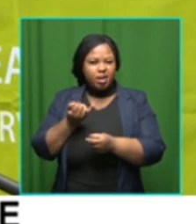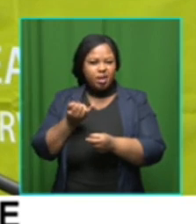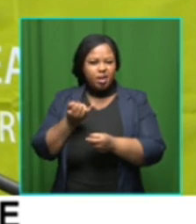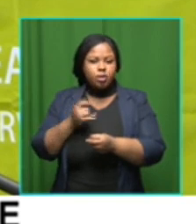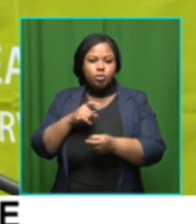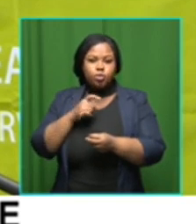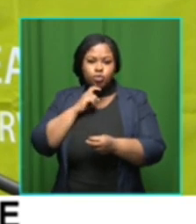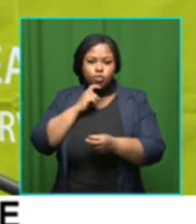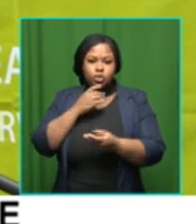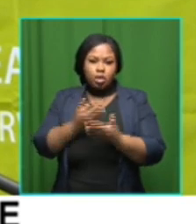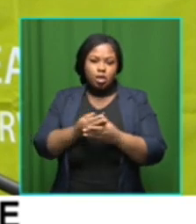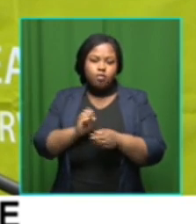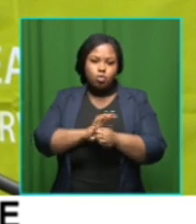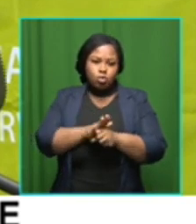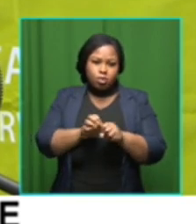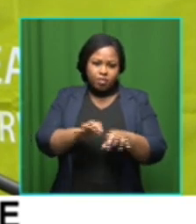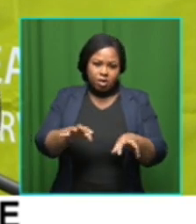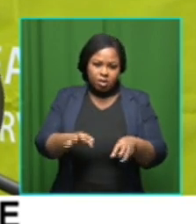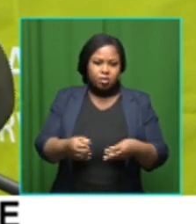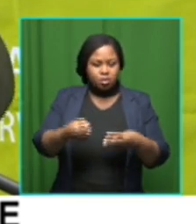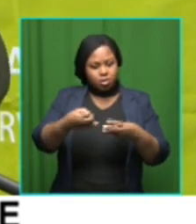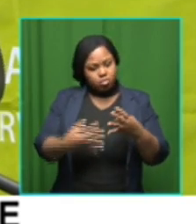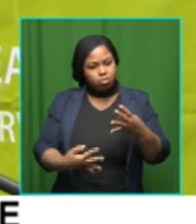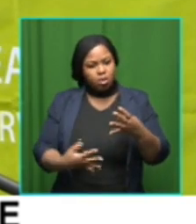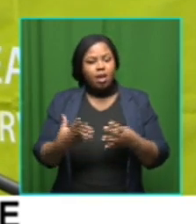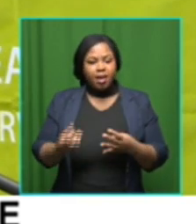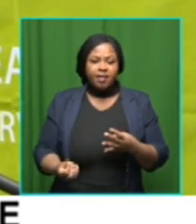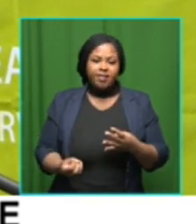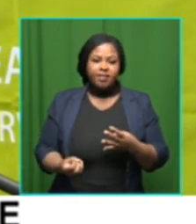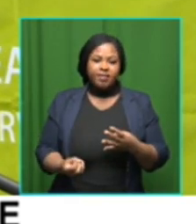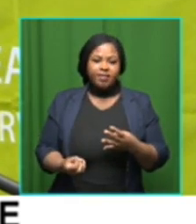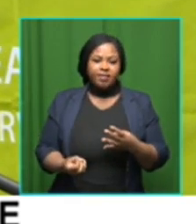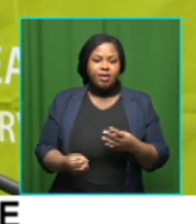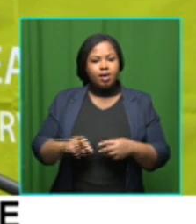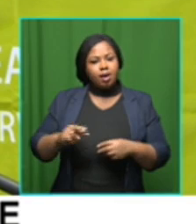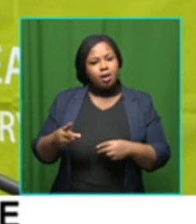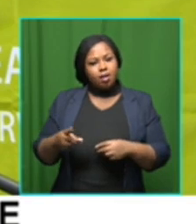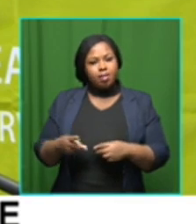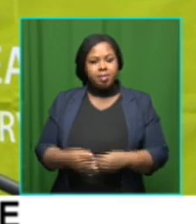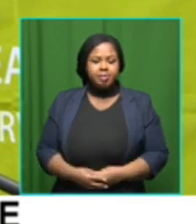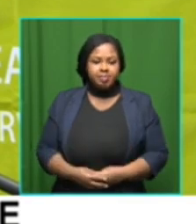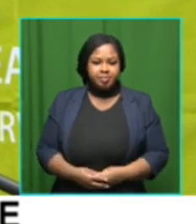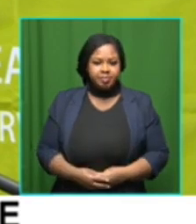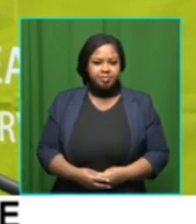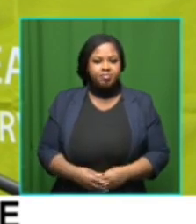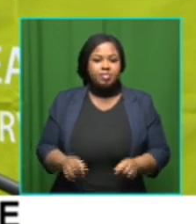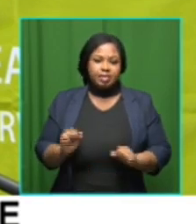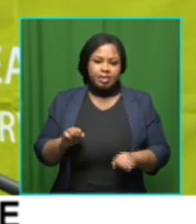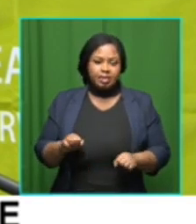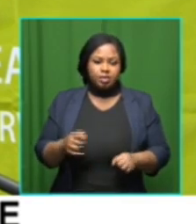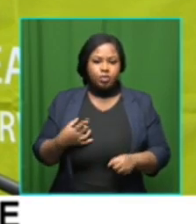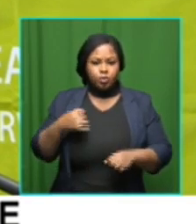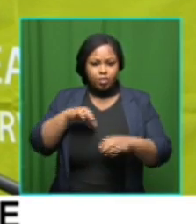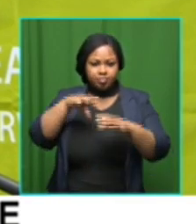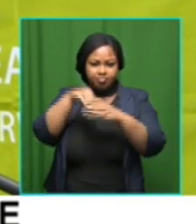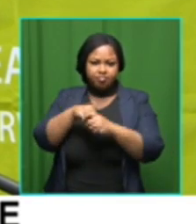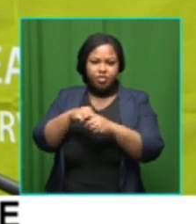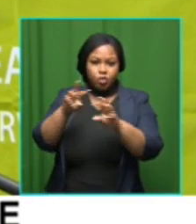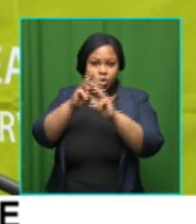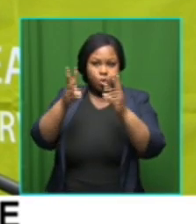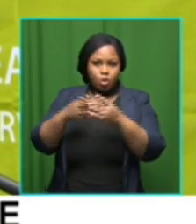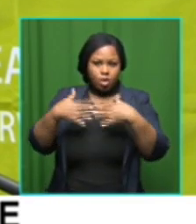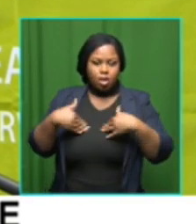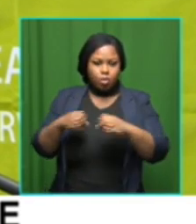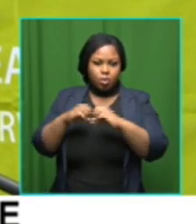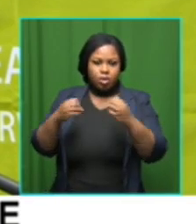drug that will treat coronavirus and all the others forms. So we are part of it, and we are learning, and we